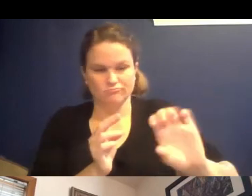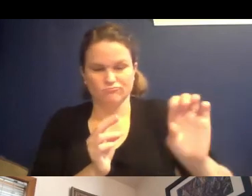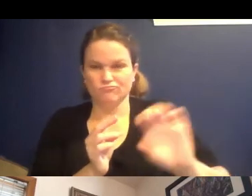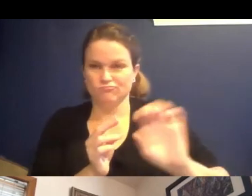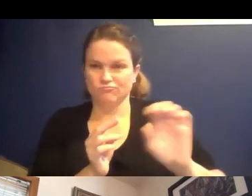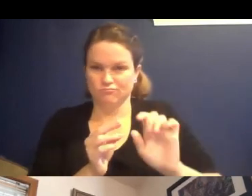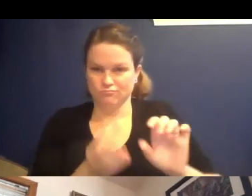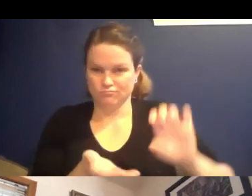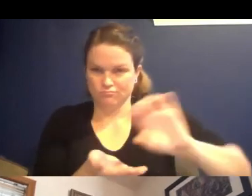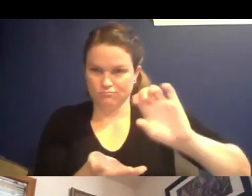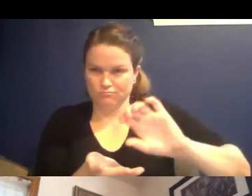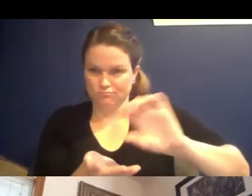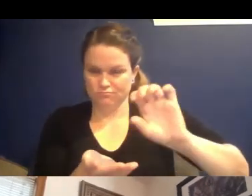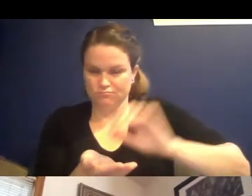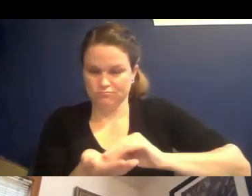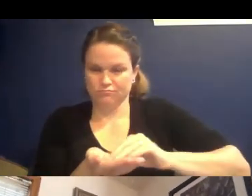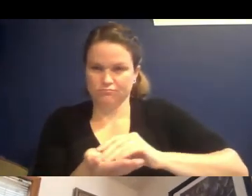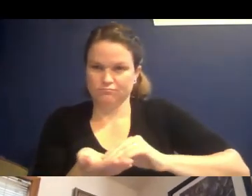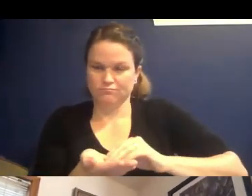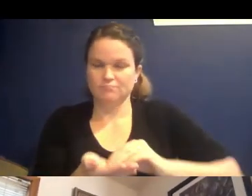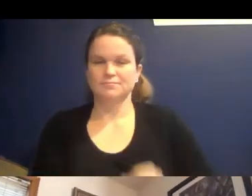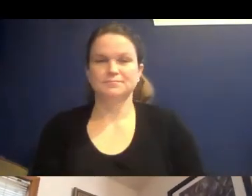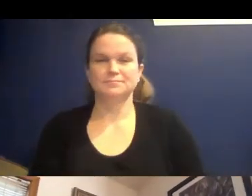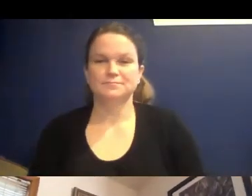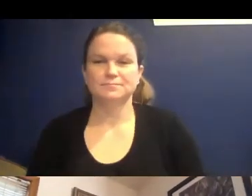off onto a cloth.